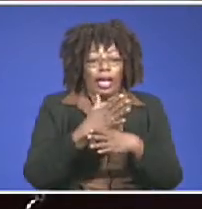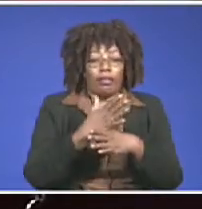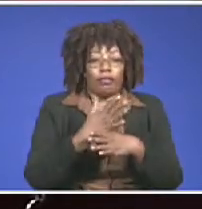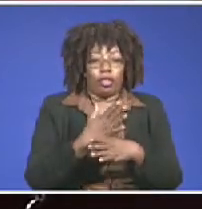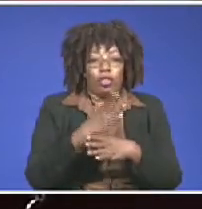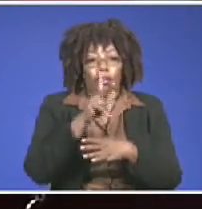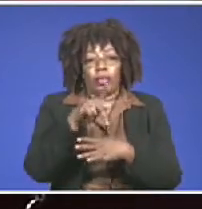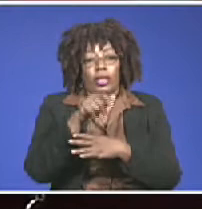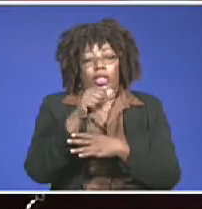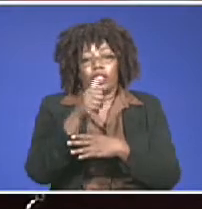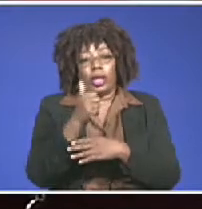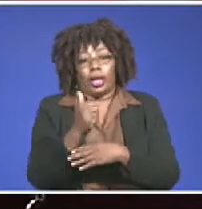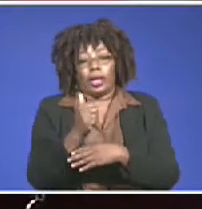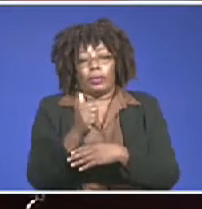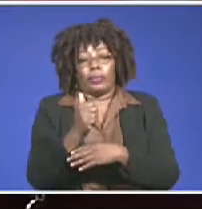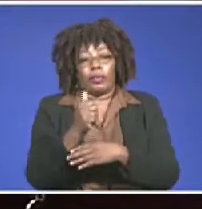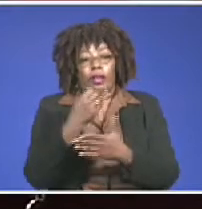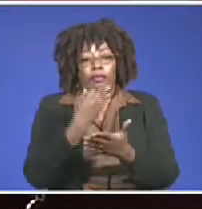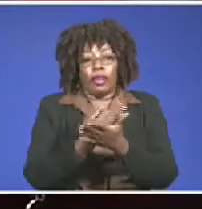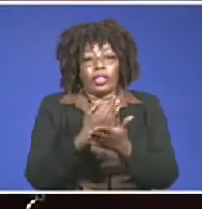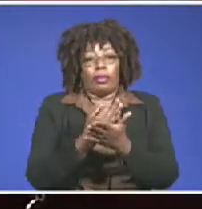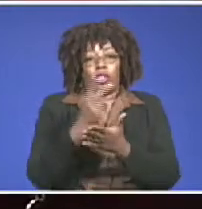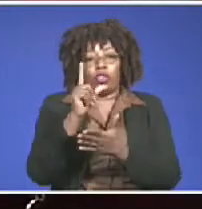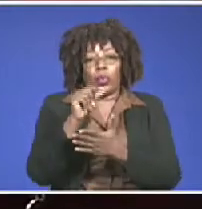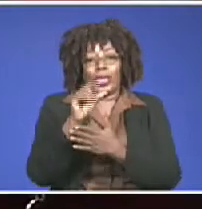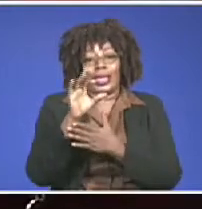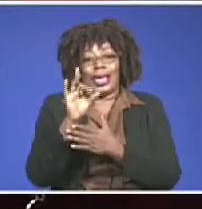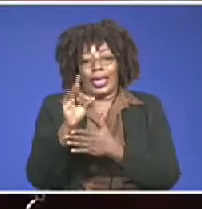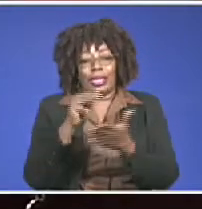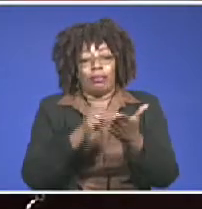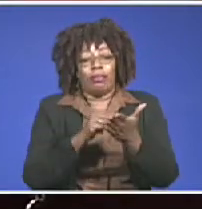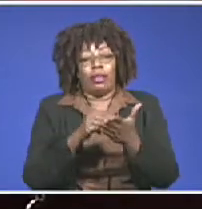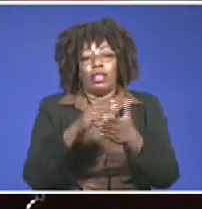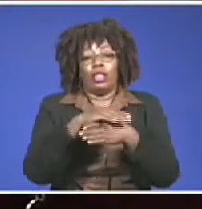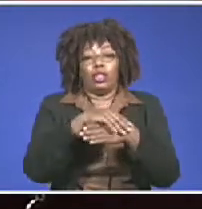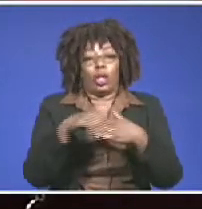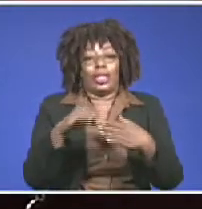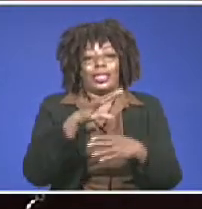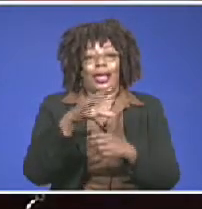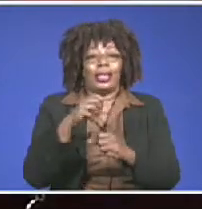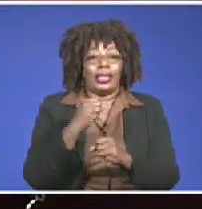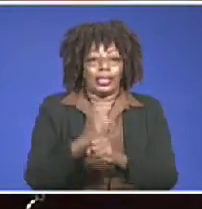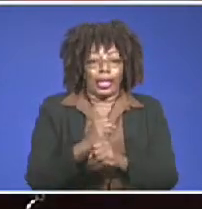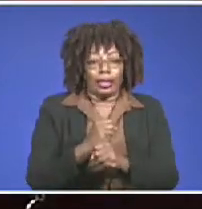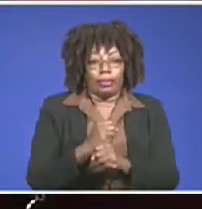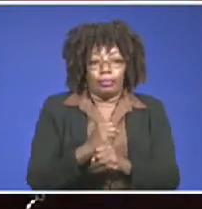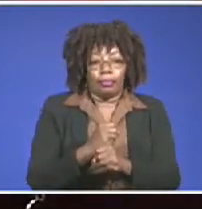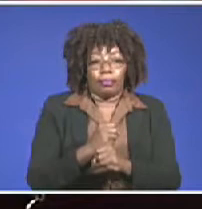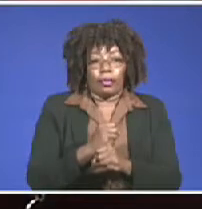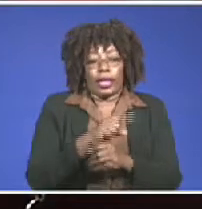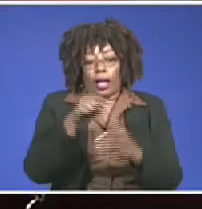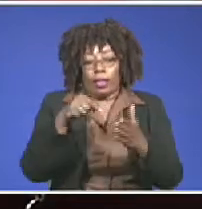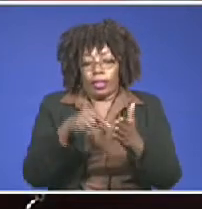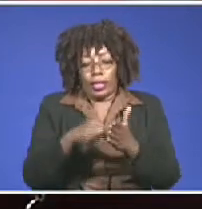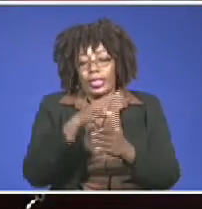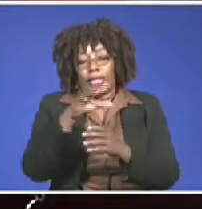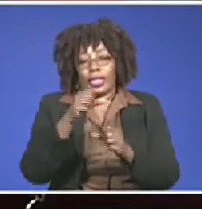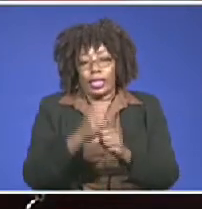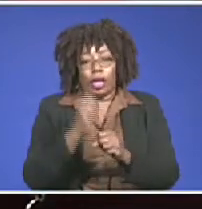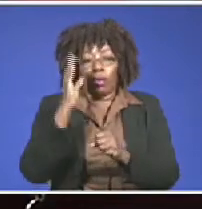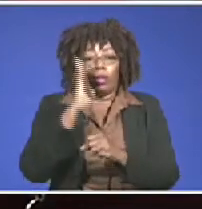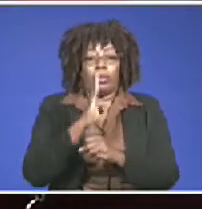PHA funding of around $28 million per year. We anticipate that the deficit this year could be even